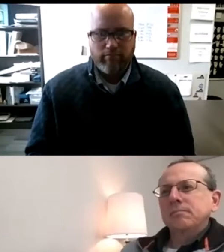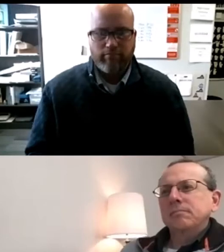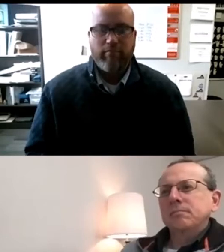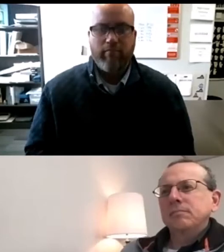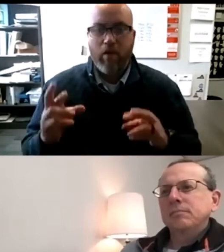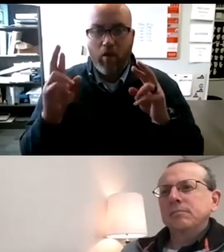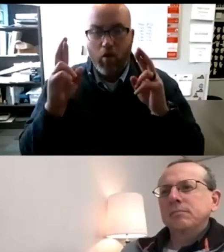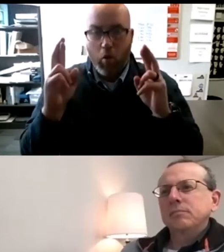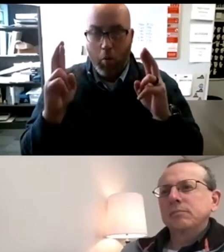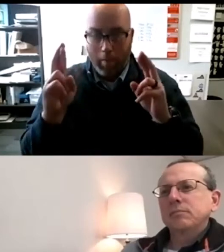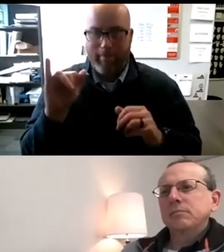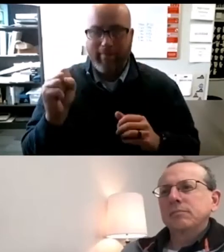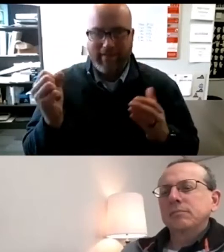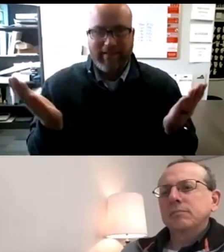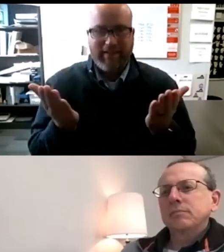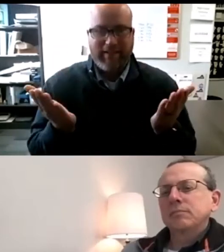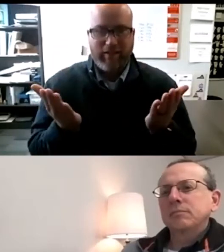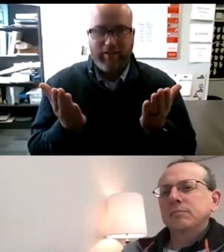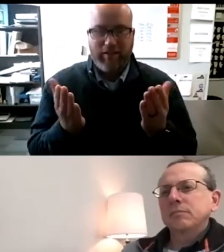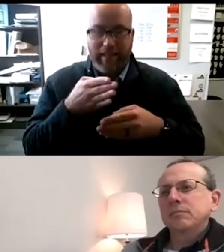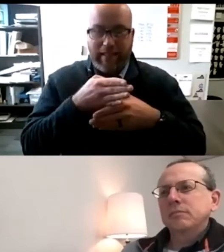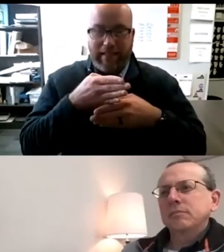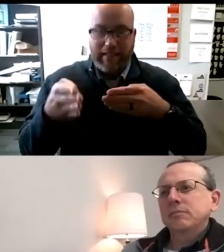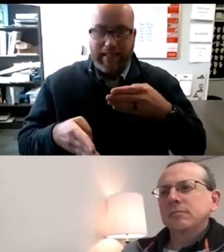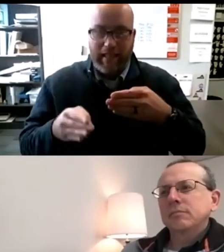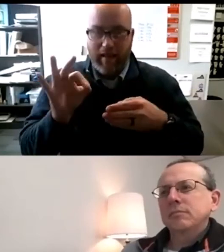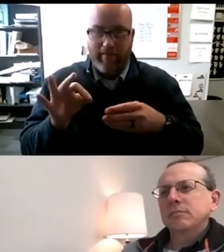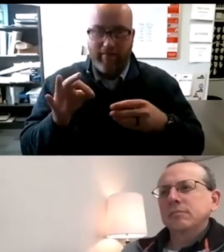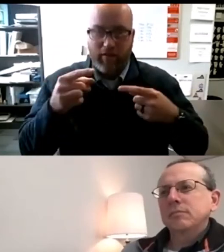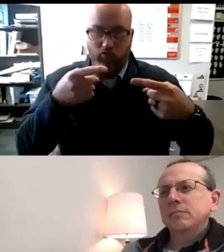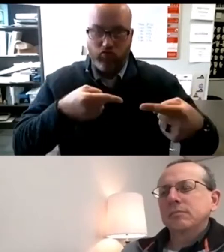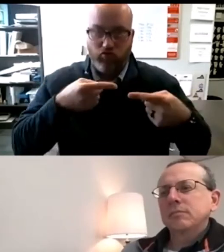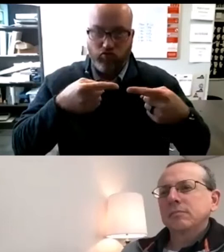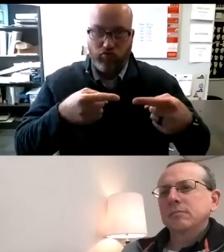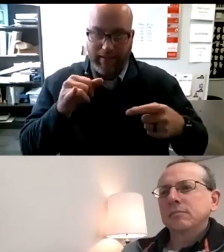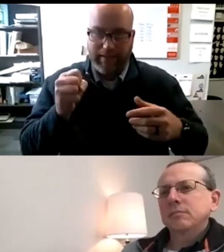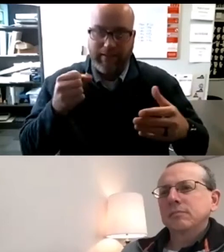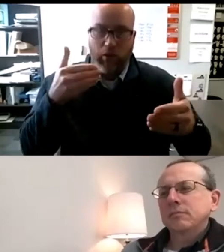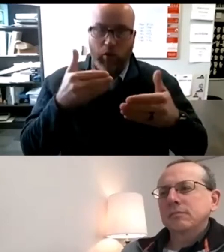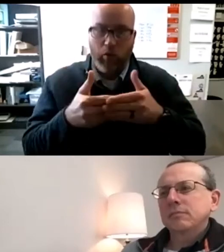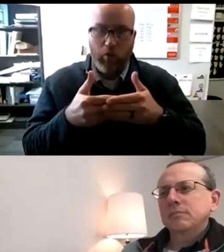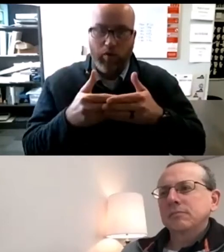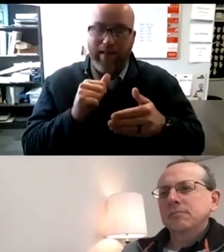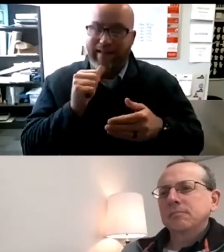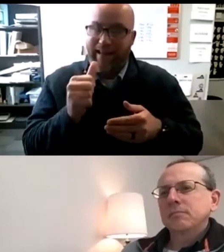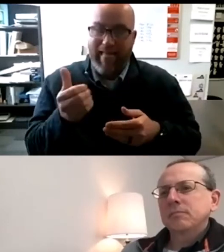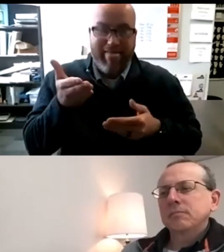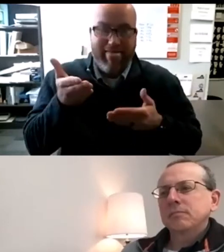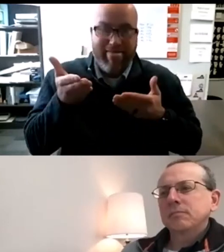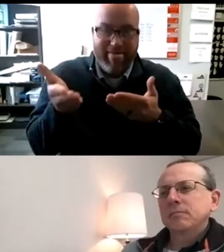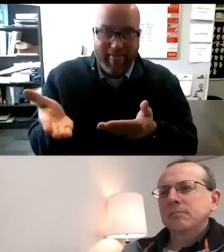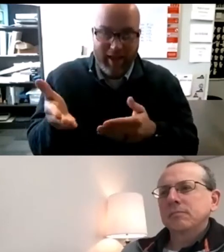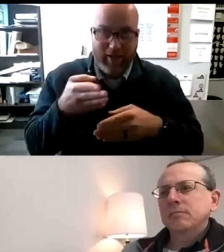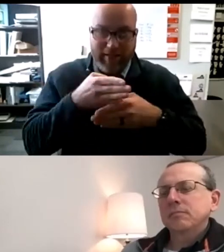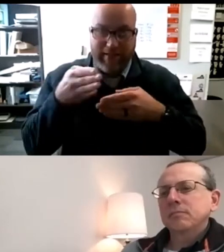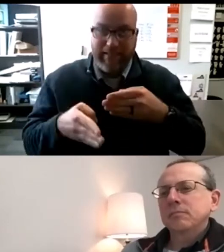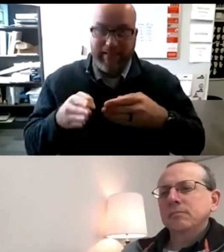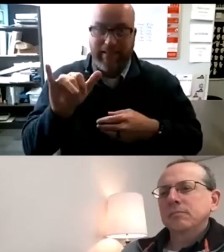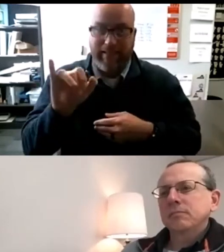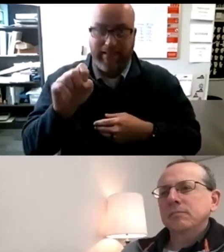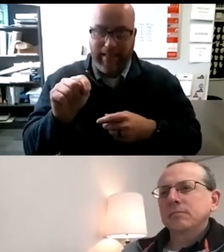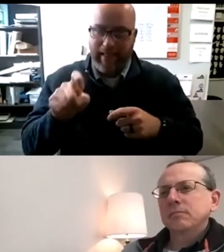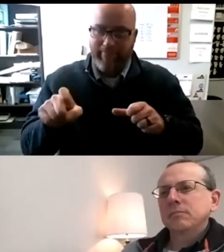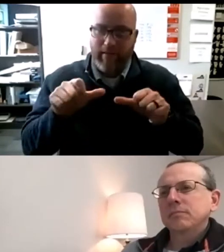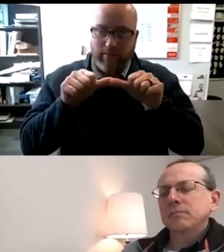Hope is here. The end of the current struggle is near, but we're not quite there yet. We must remain